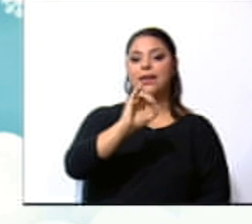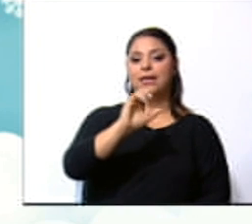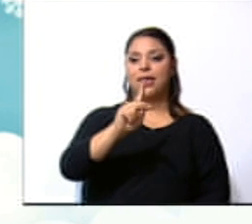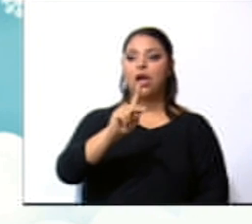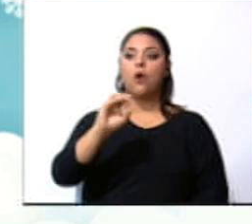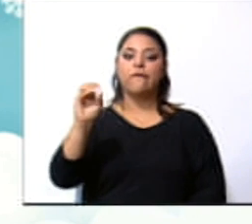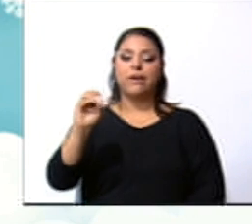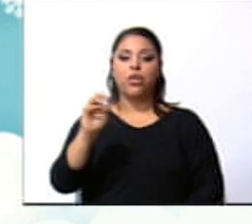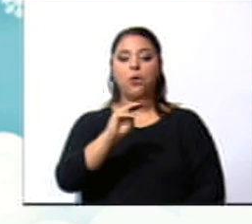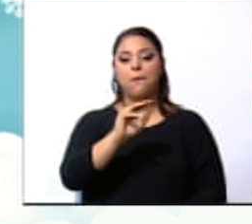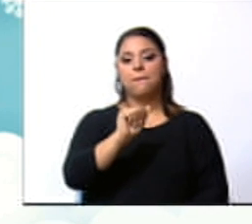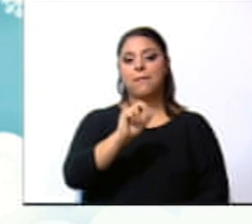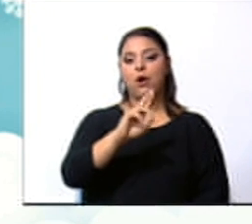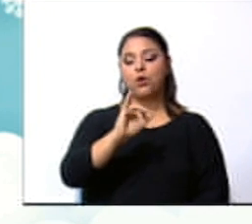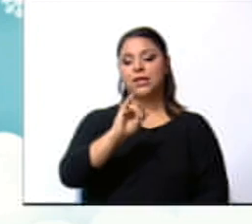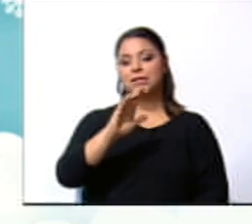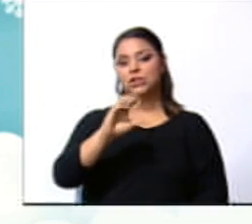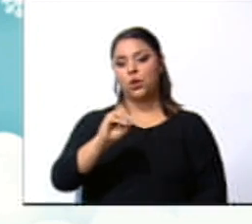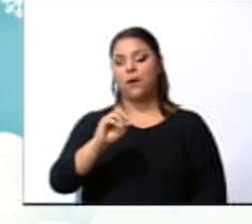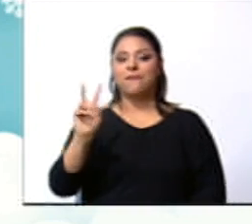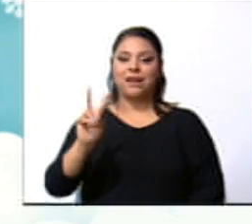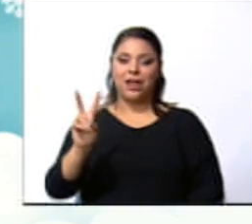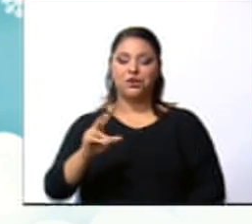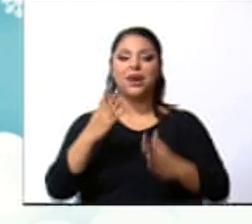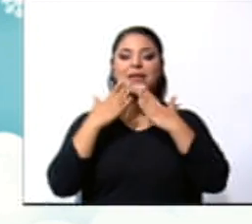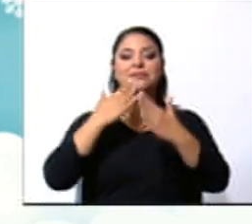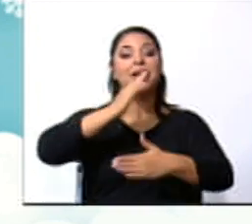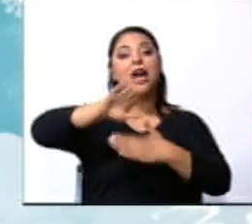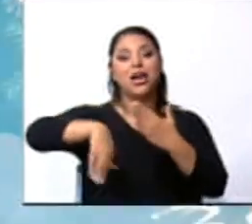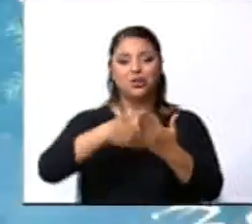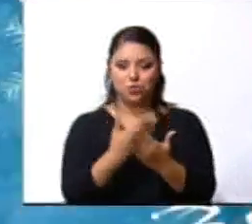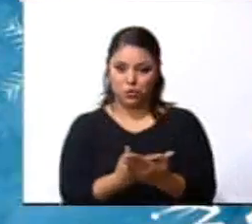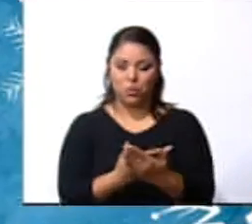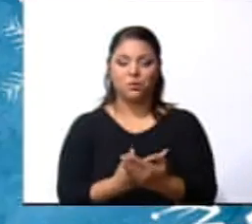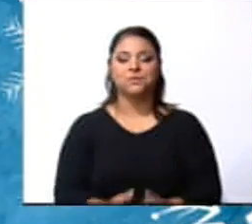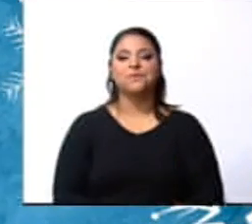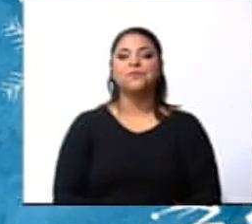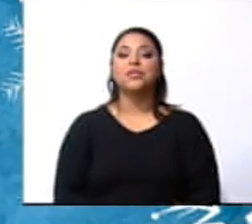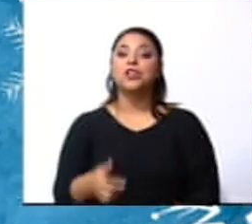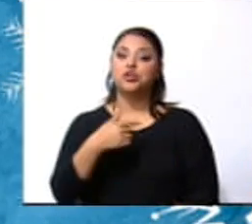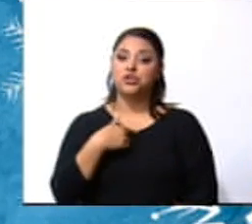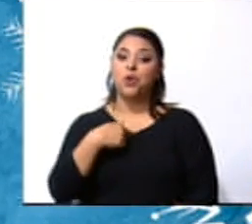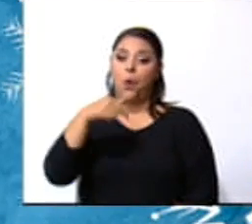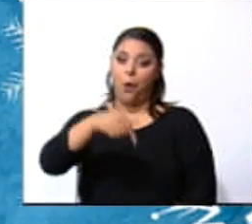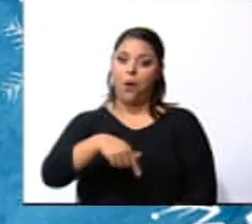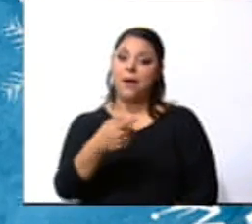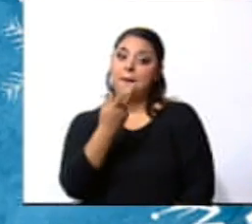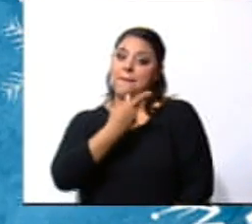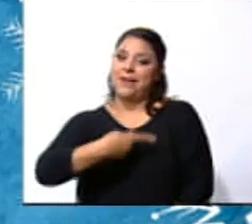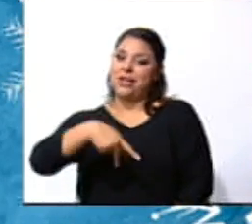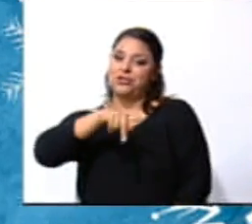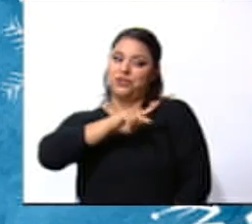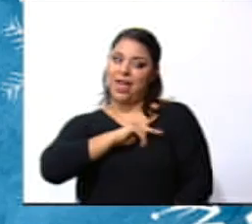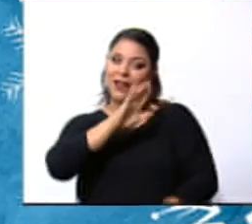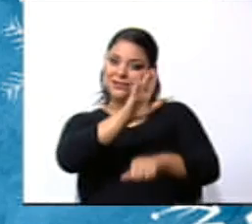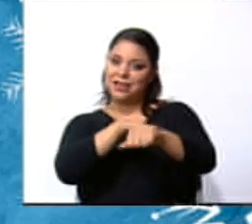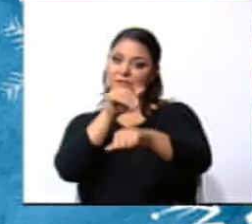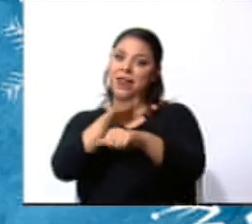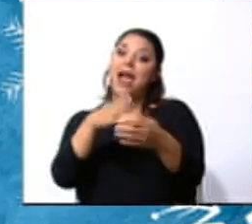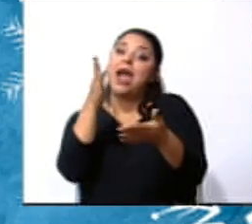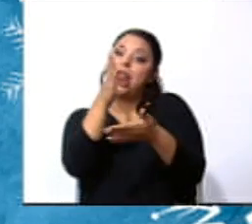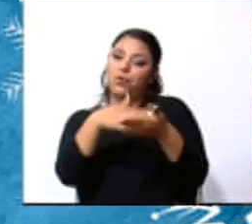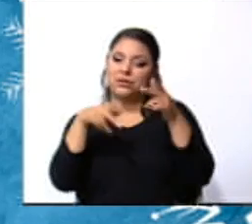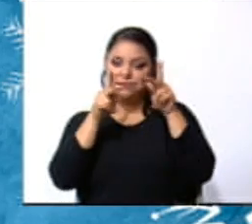to all of them, okay? Now, I would like to personally call some of those people. Well,